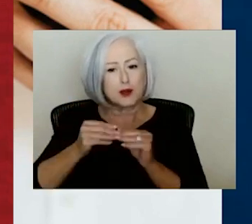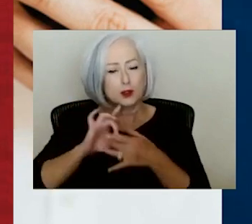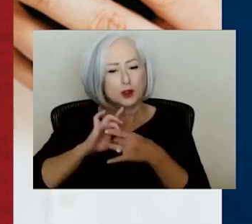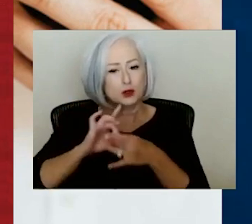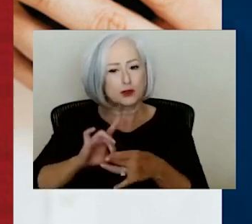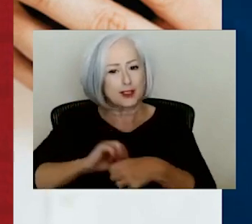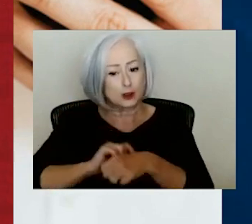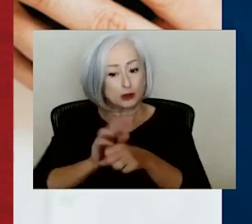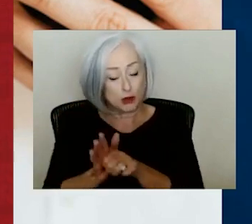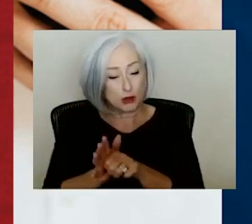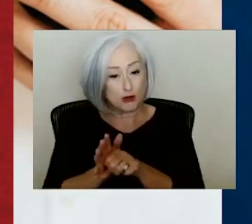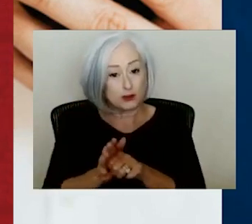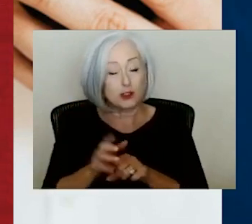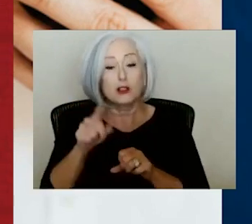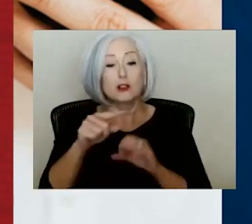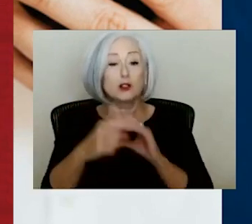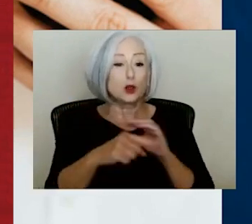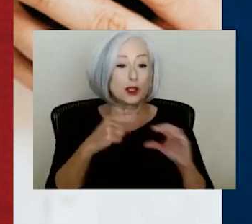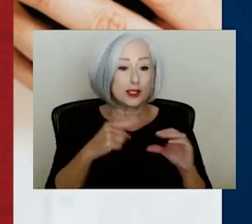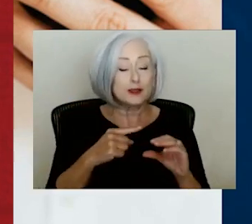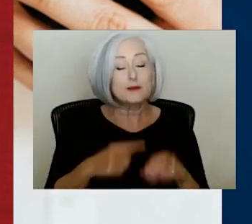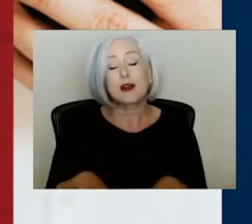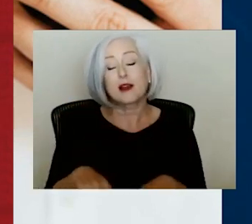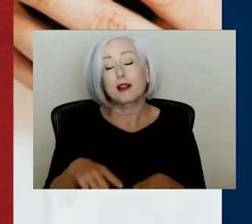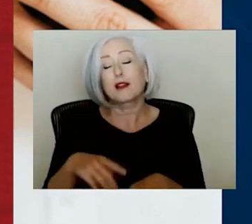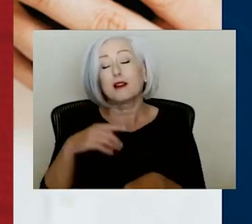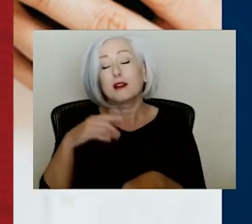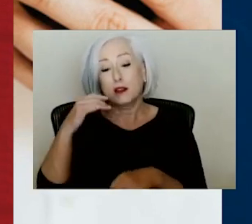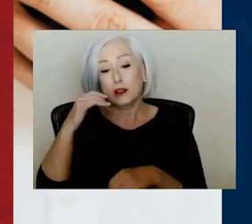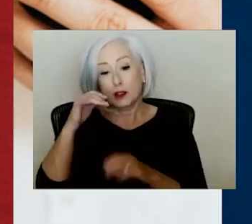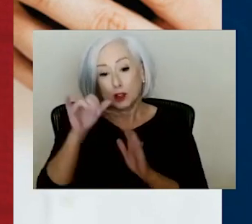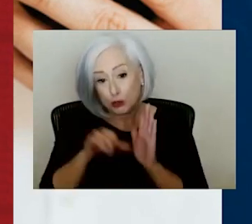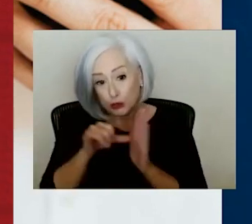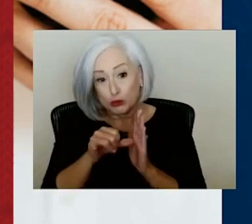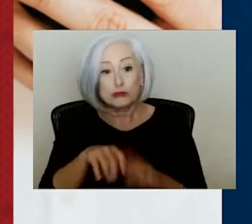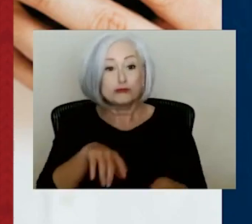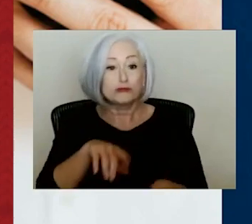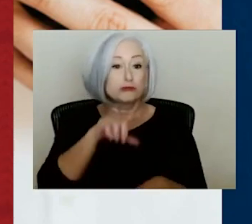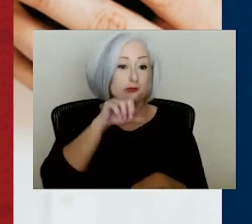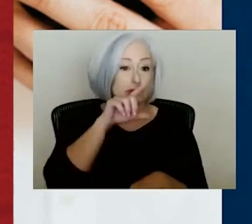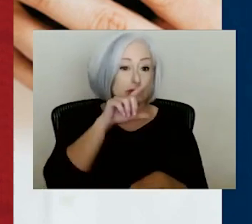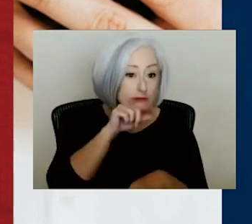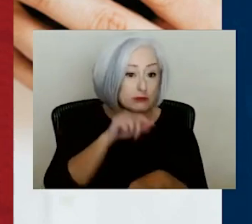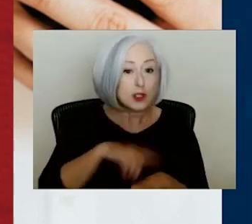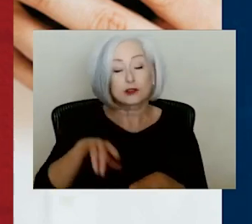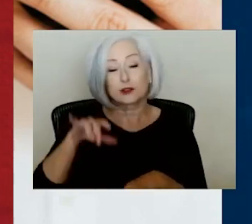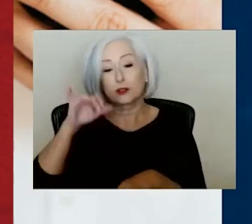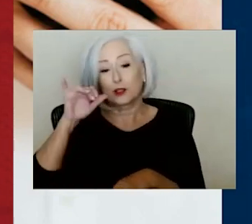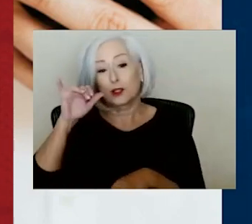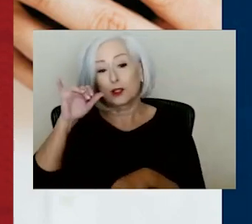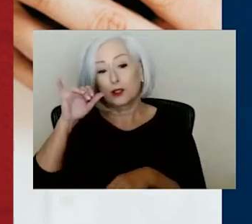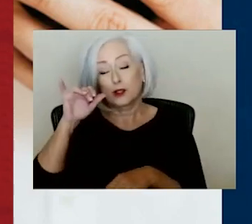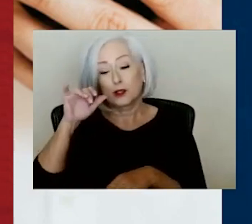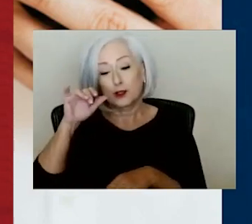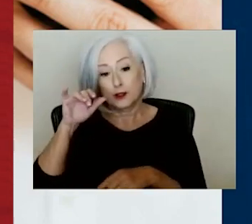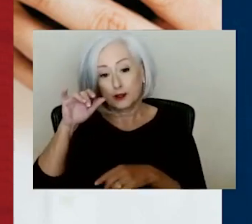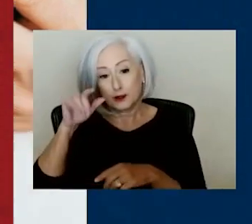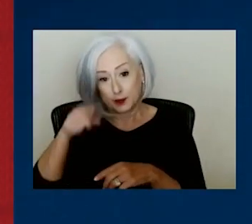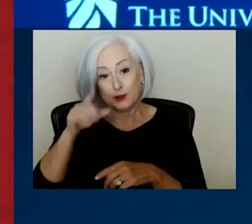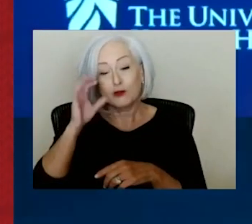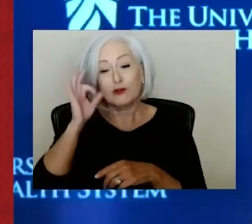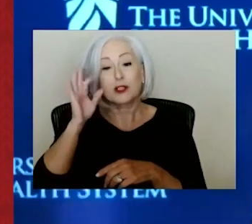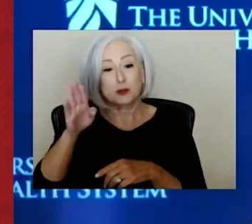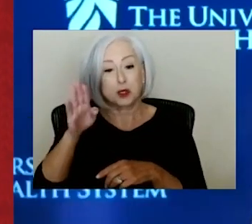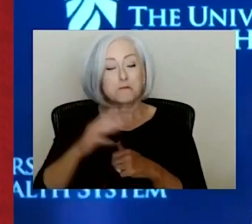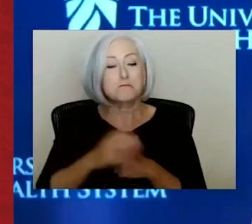us on YouTube, Facebook, and the Medical News Network. You find those links right here on your screen. We've got a